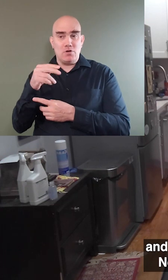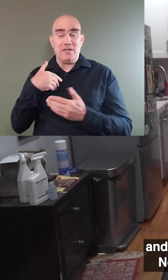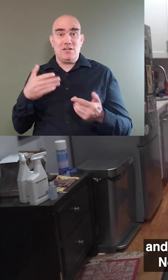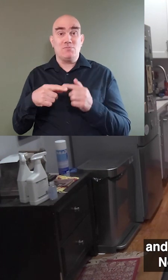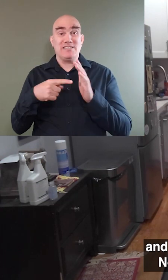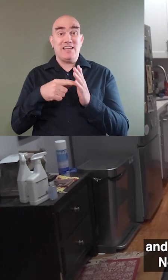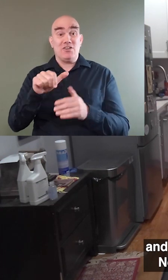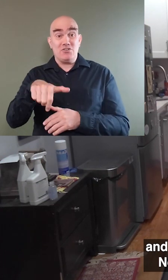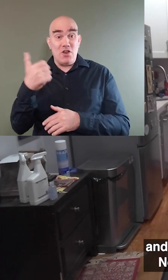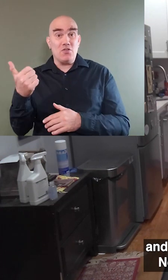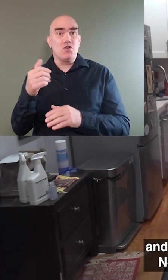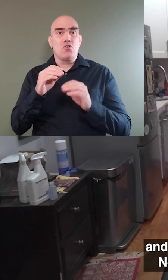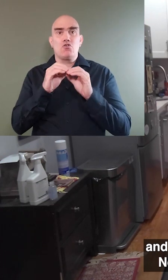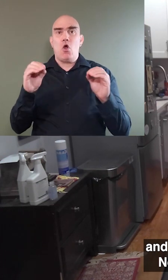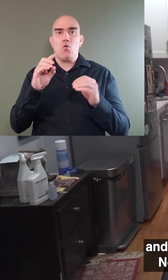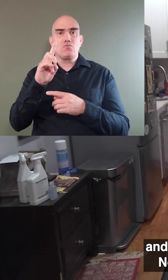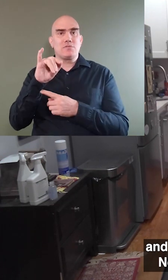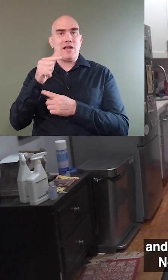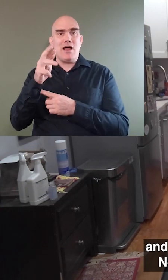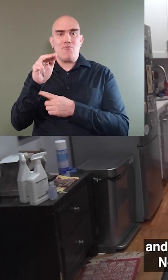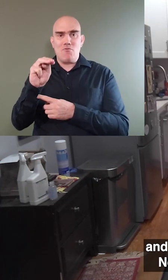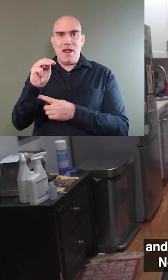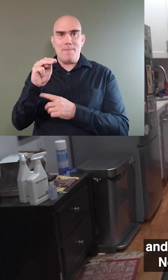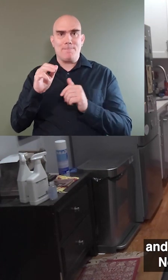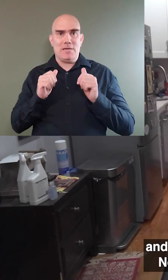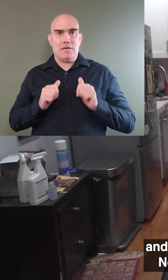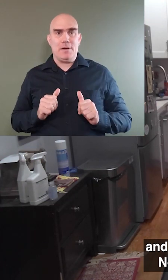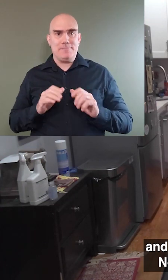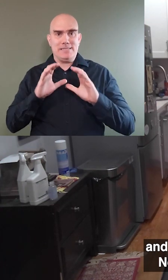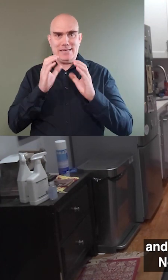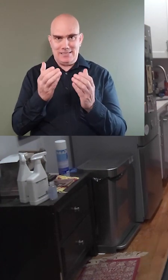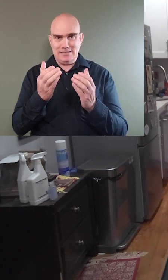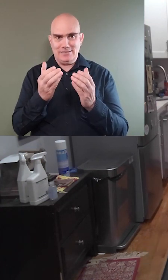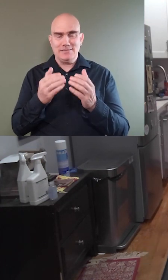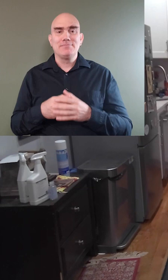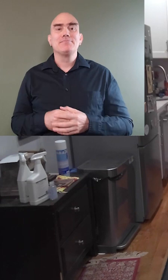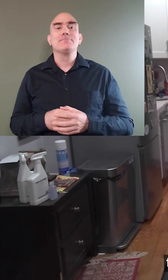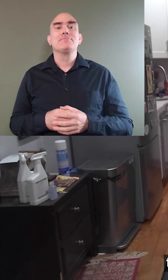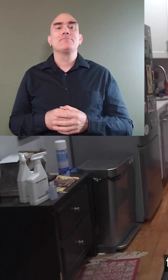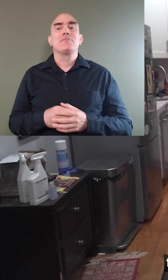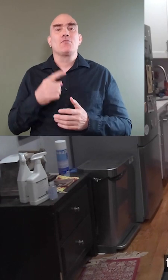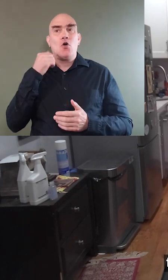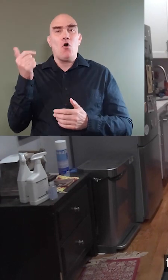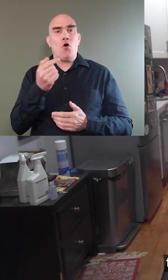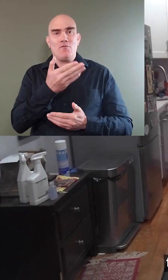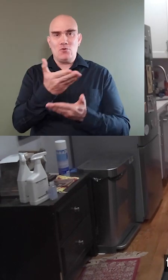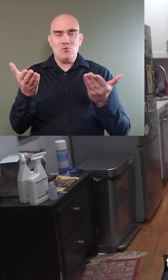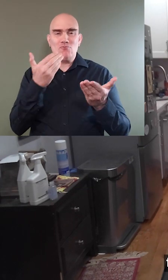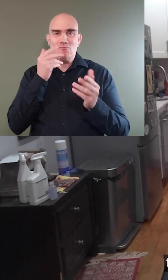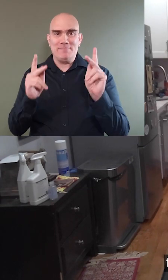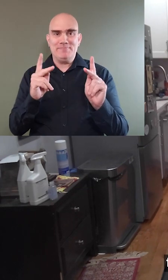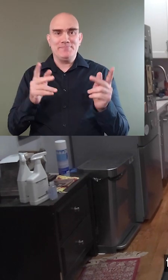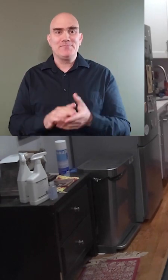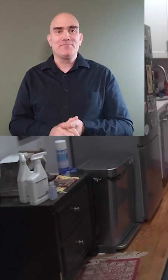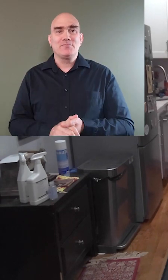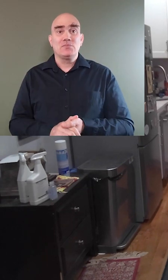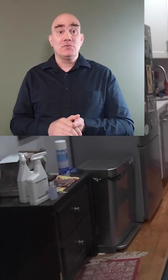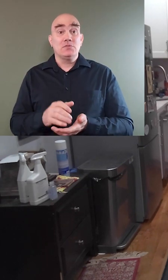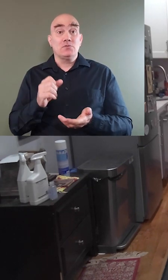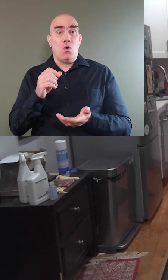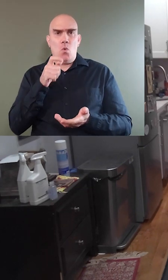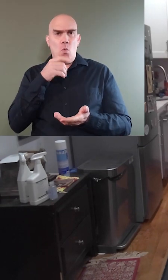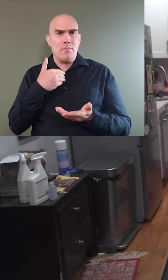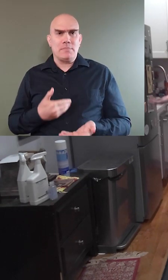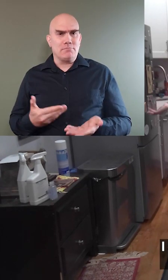to present another no diagram anatomy class for all of you good folks. So who